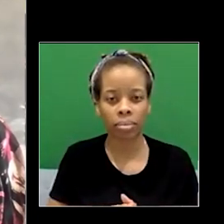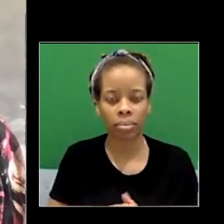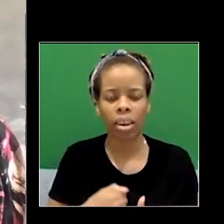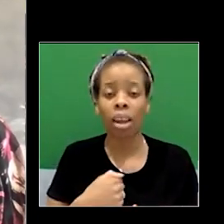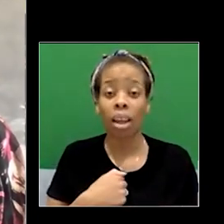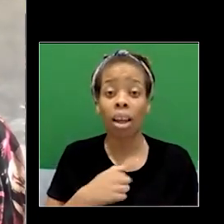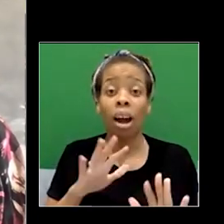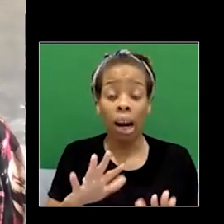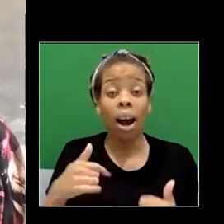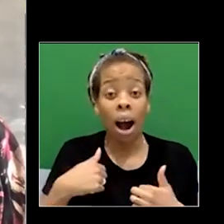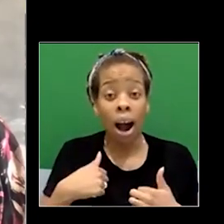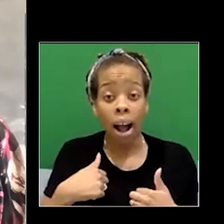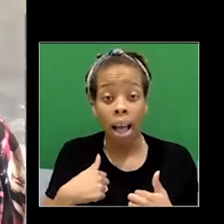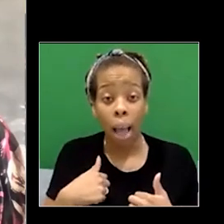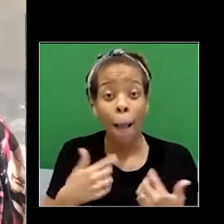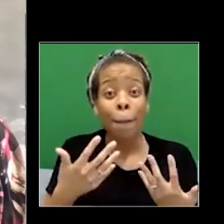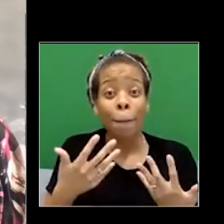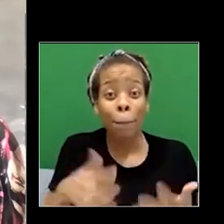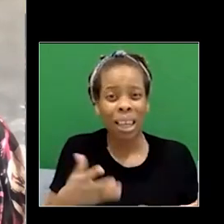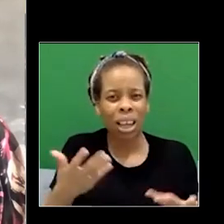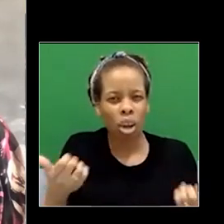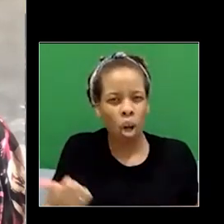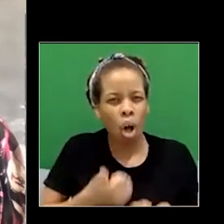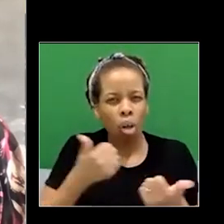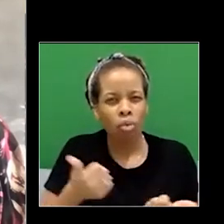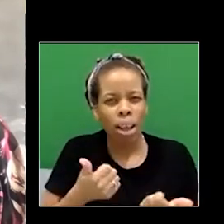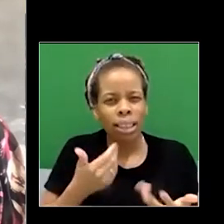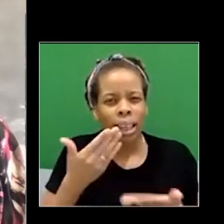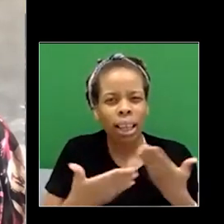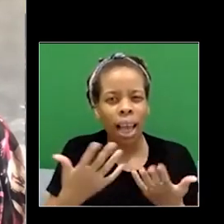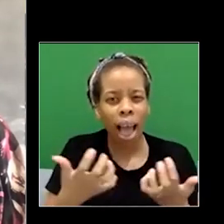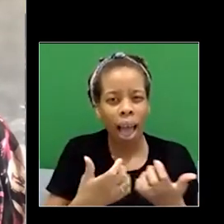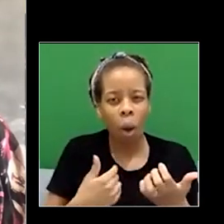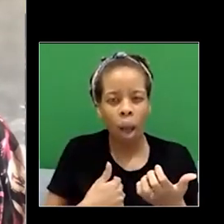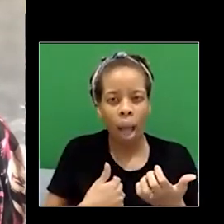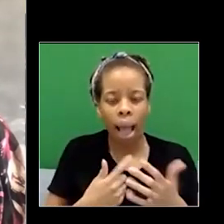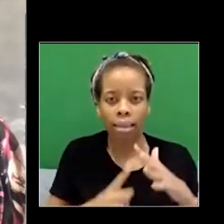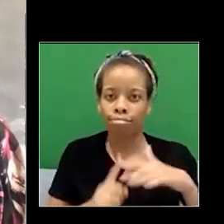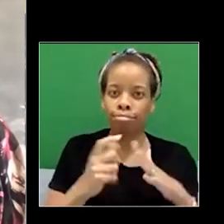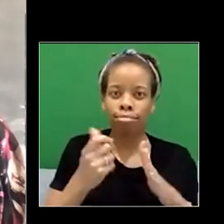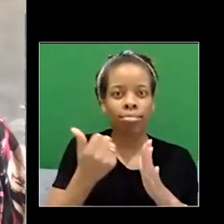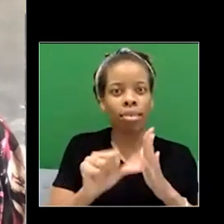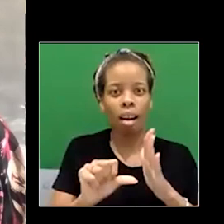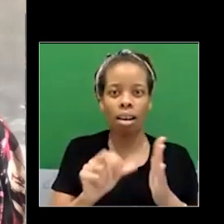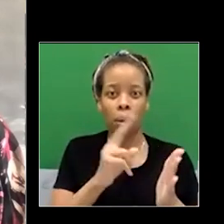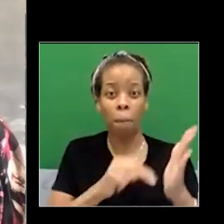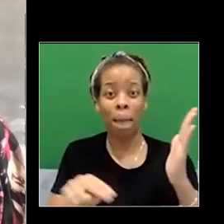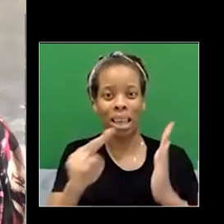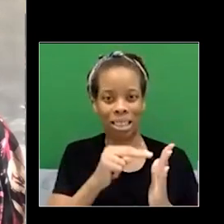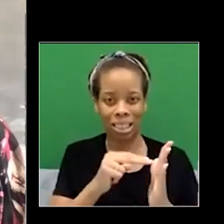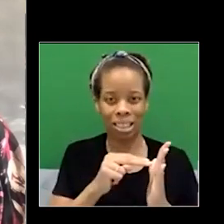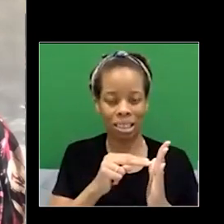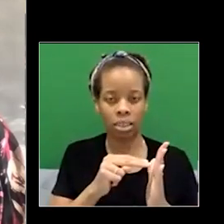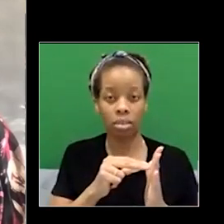Because I talked a bit about how I begin earlier on, I won't spend too much time on that, only to say that I begin